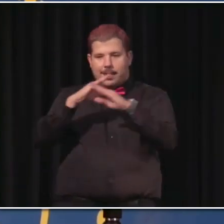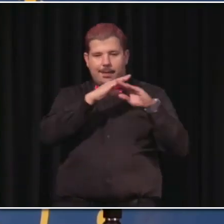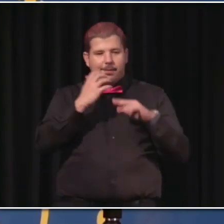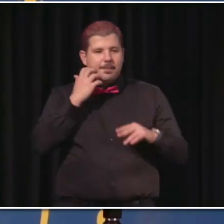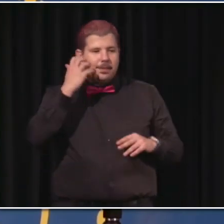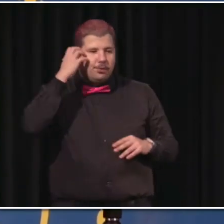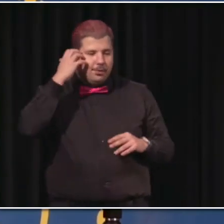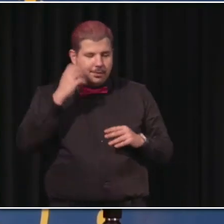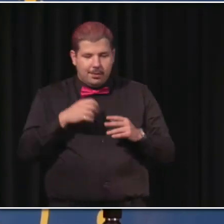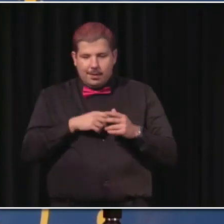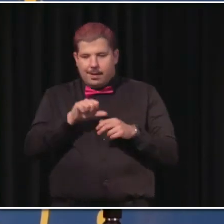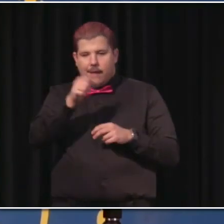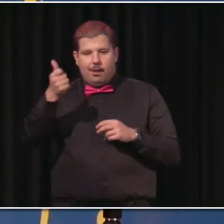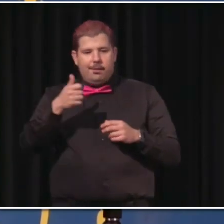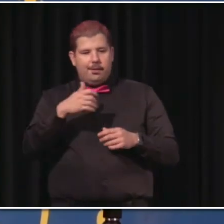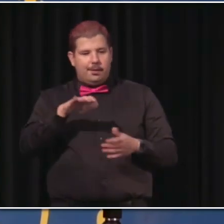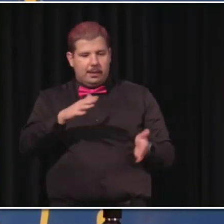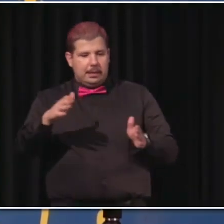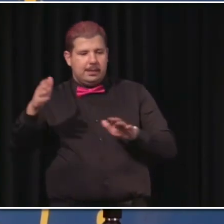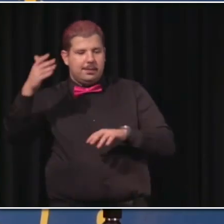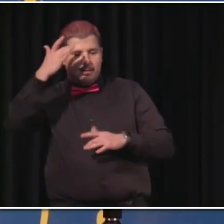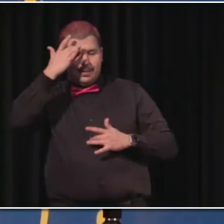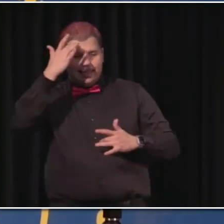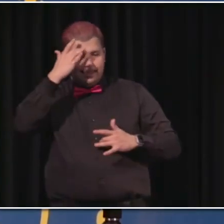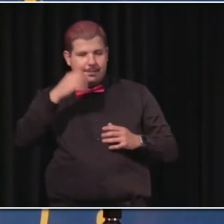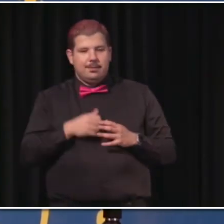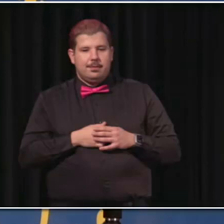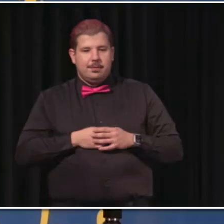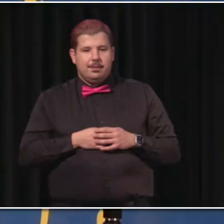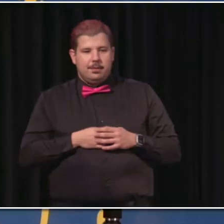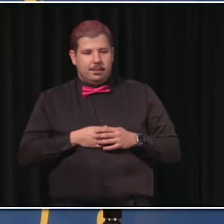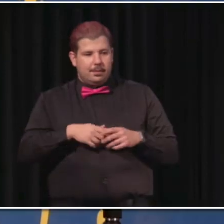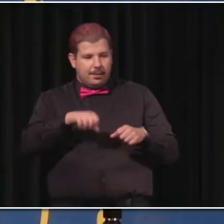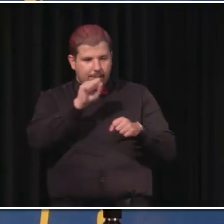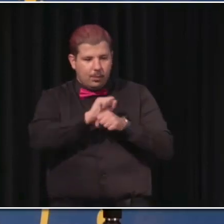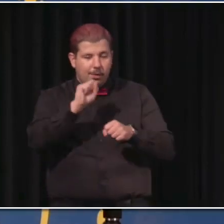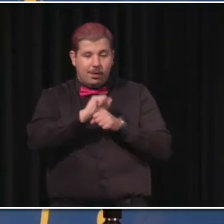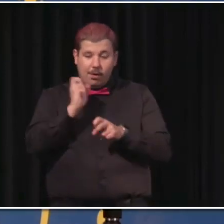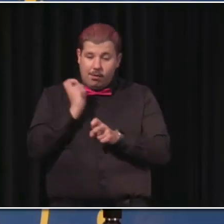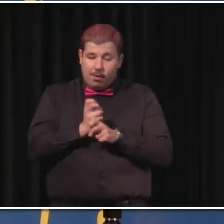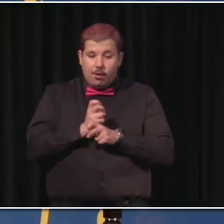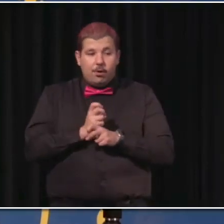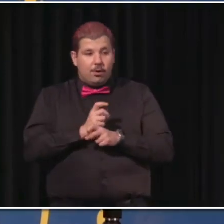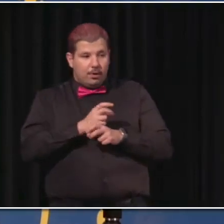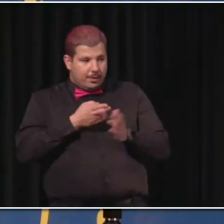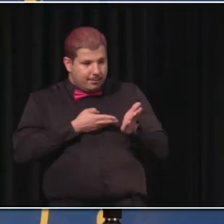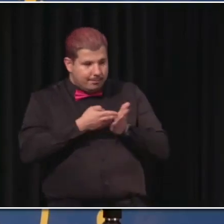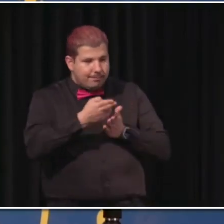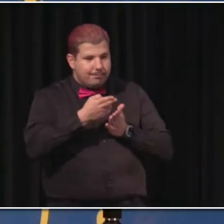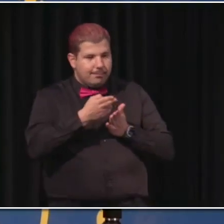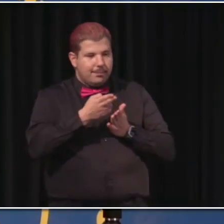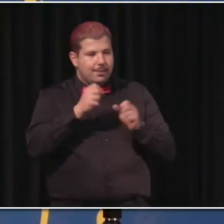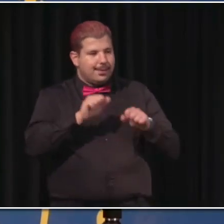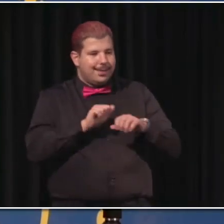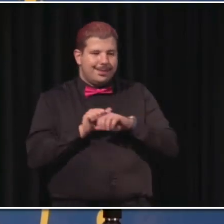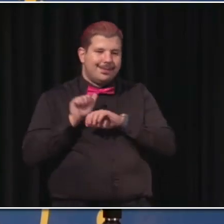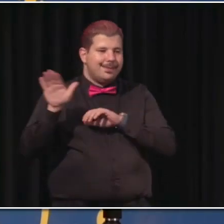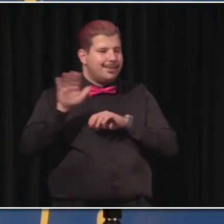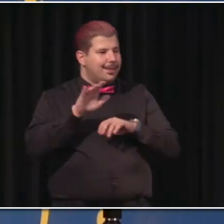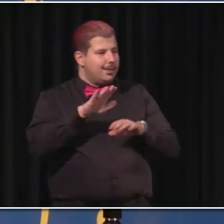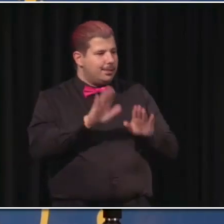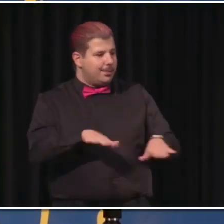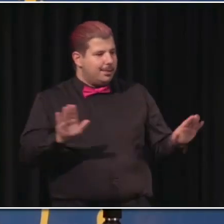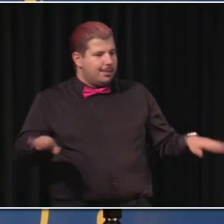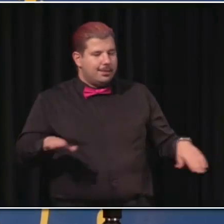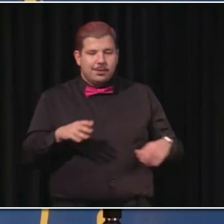measles and other deadly diseases. And that if you work hard and with integrity, you can send your kids to a decent